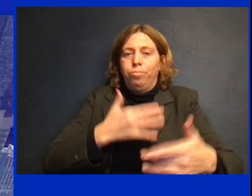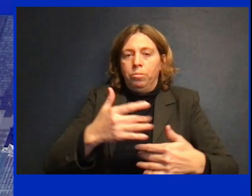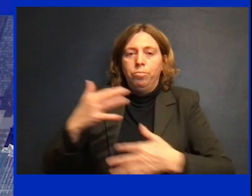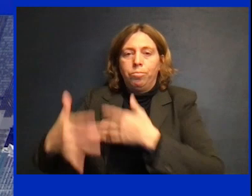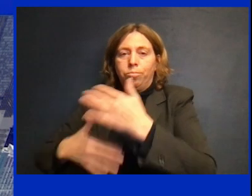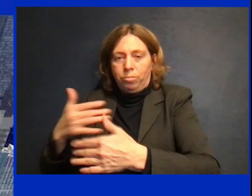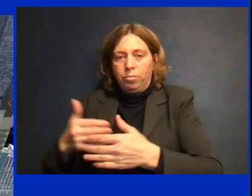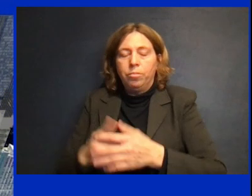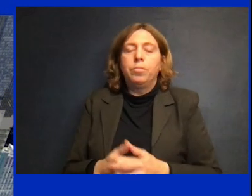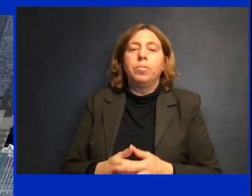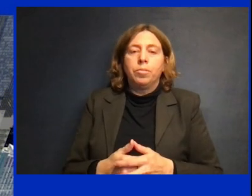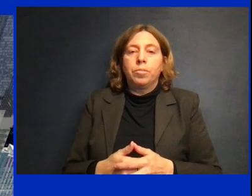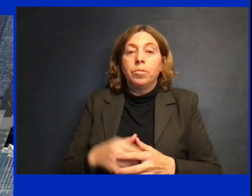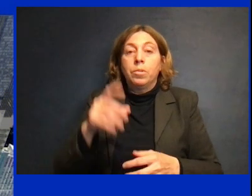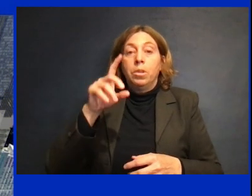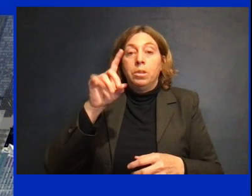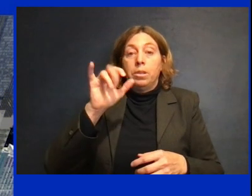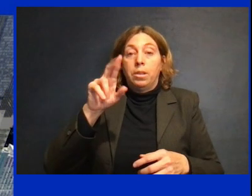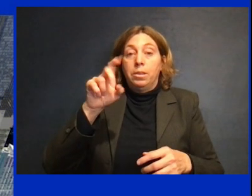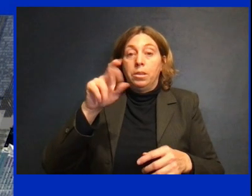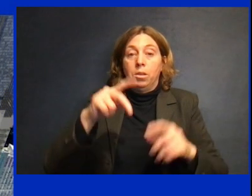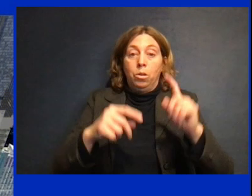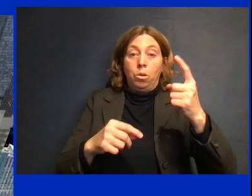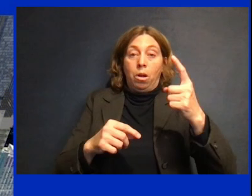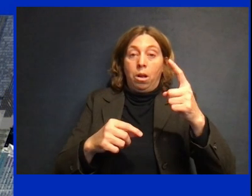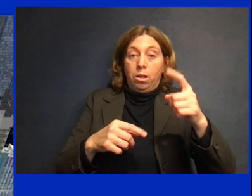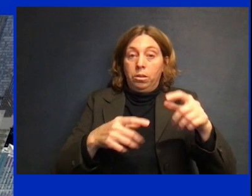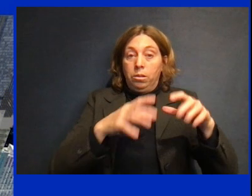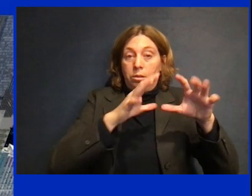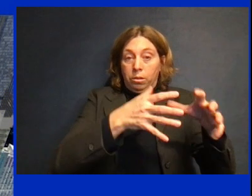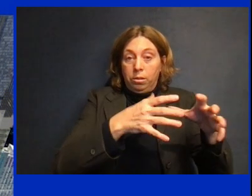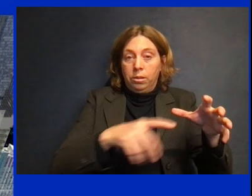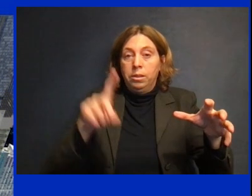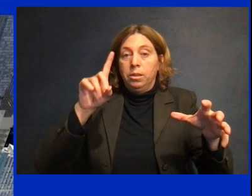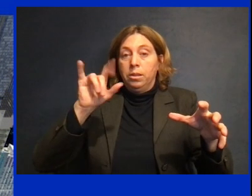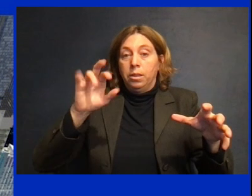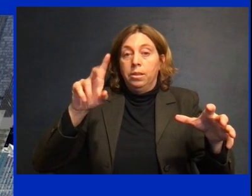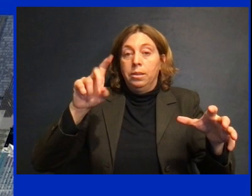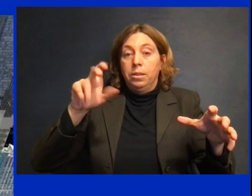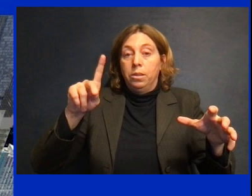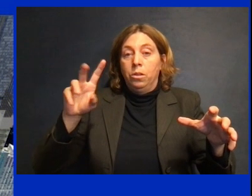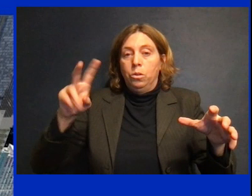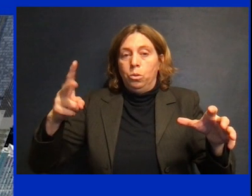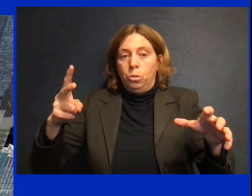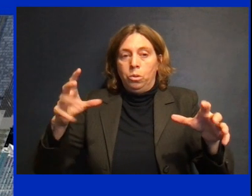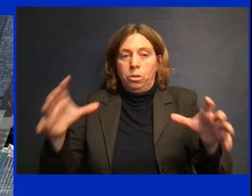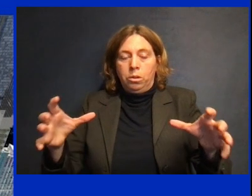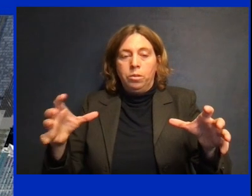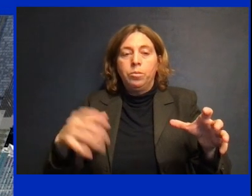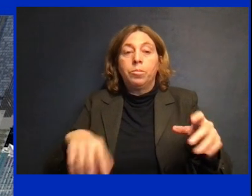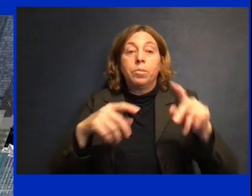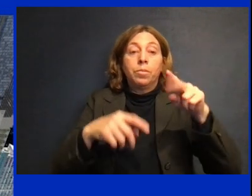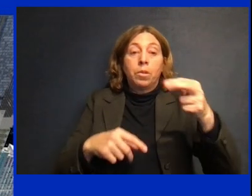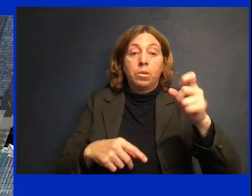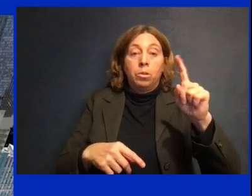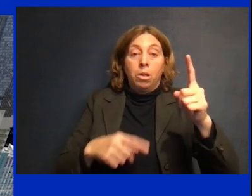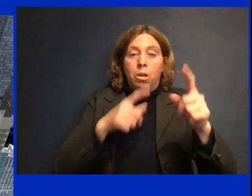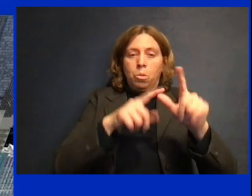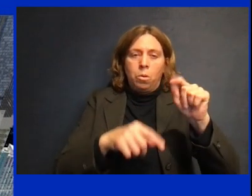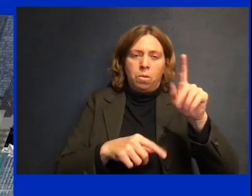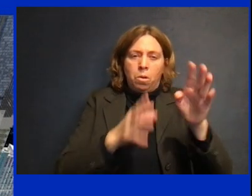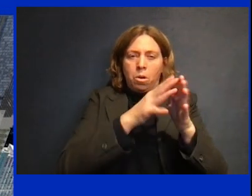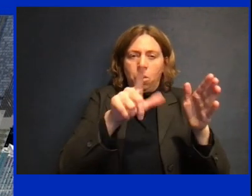2 major phases. Phase 1, occurring between 2024 and 2028, will commence with early